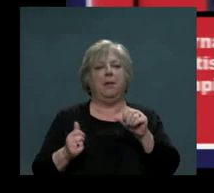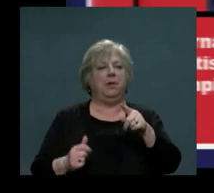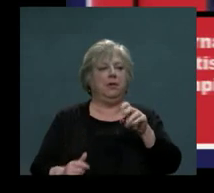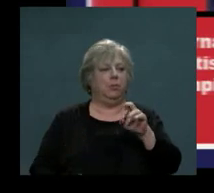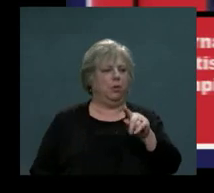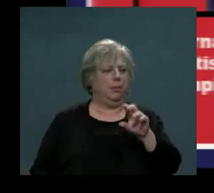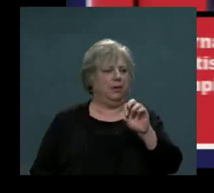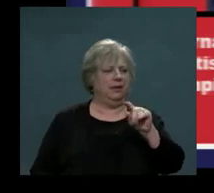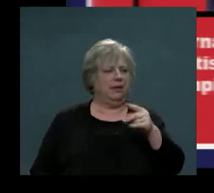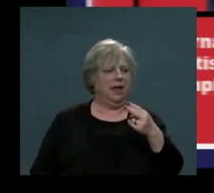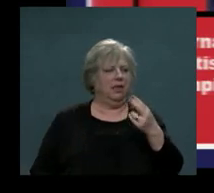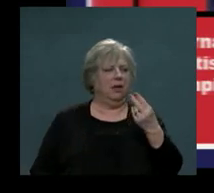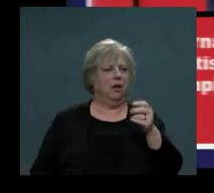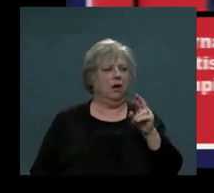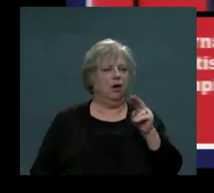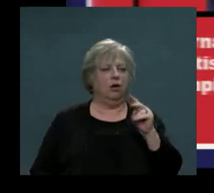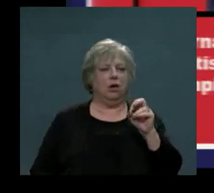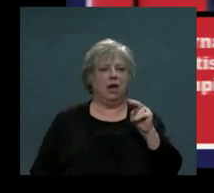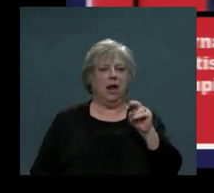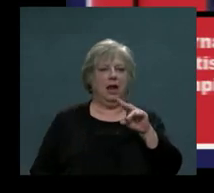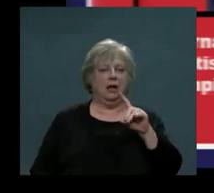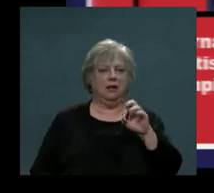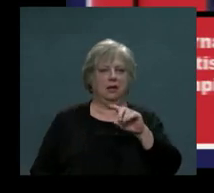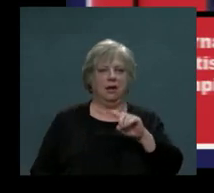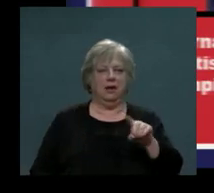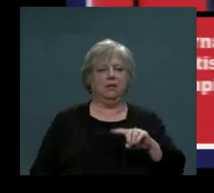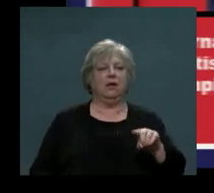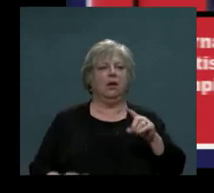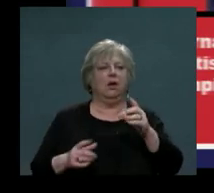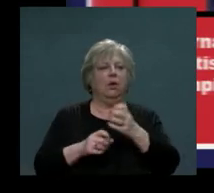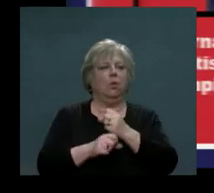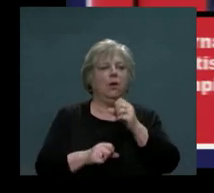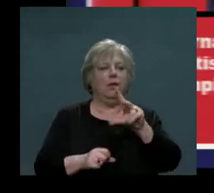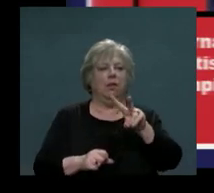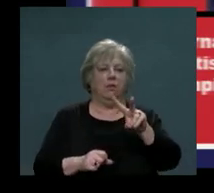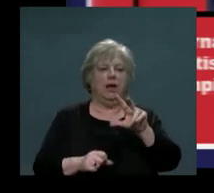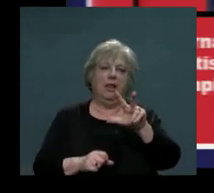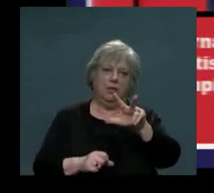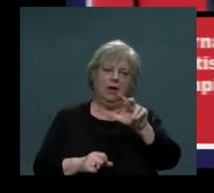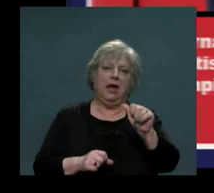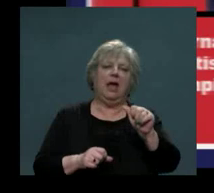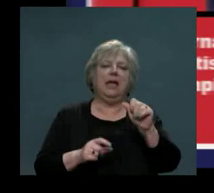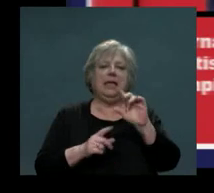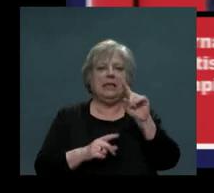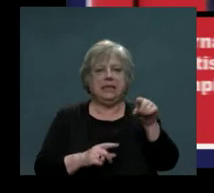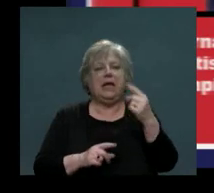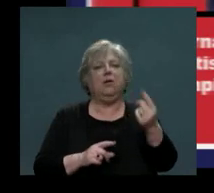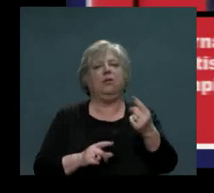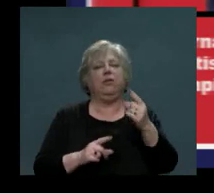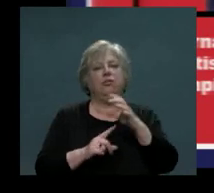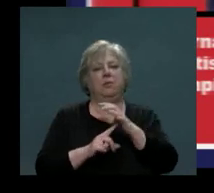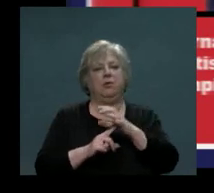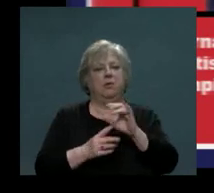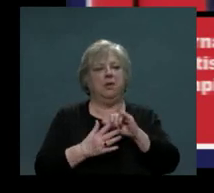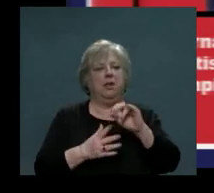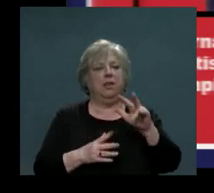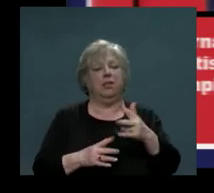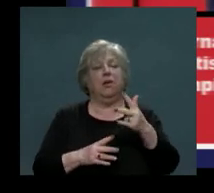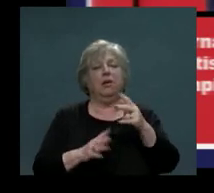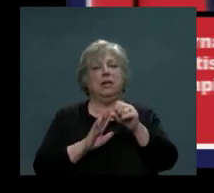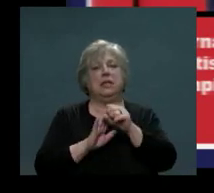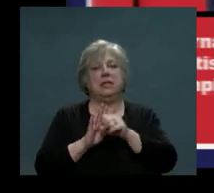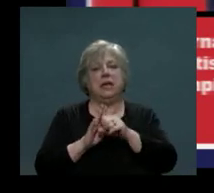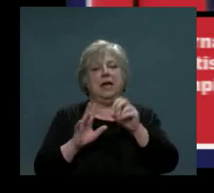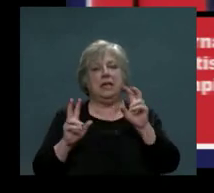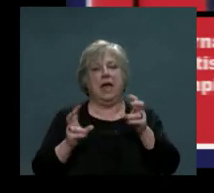Preparatory won the 3A Boys Singles Individual Tennis State Championship. This is Seth's third boys singles tennis state